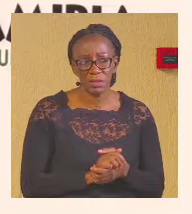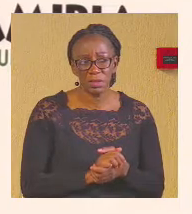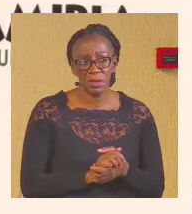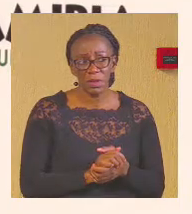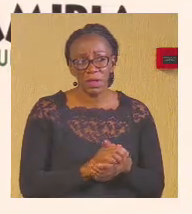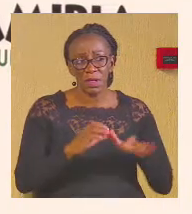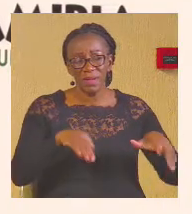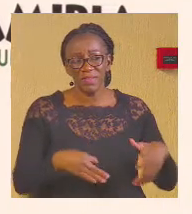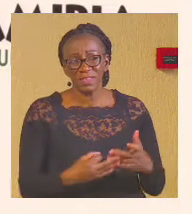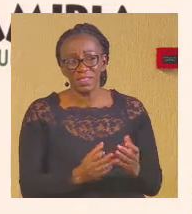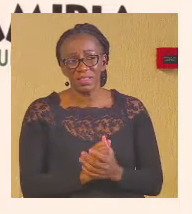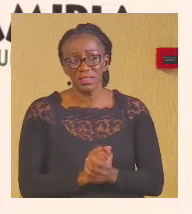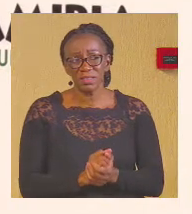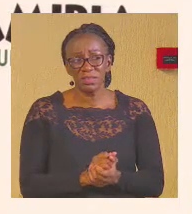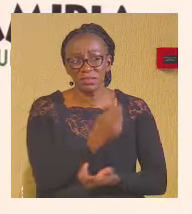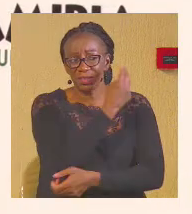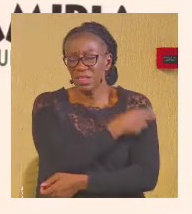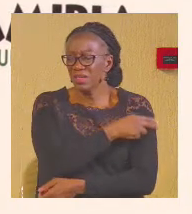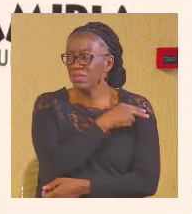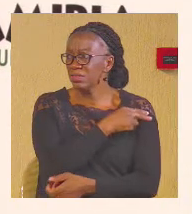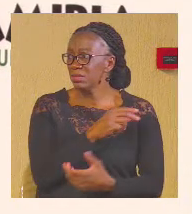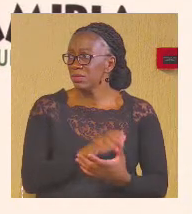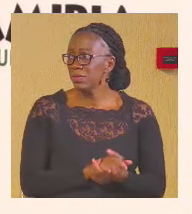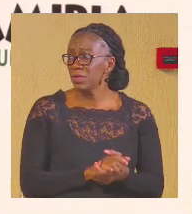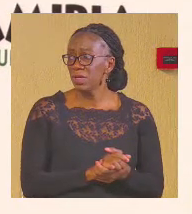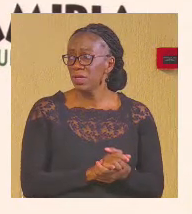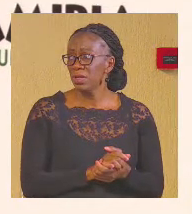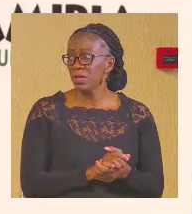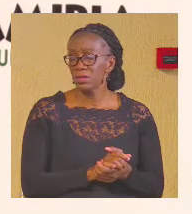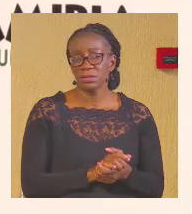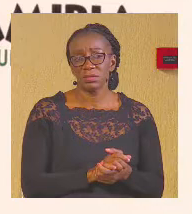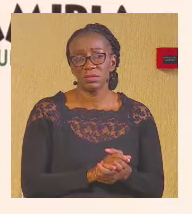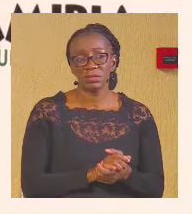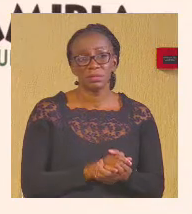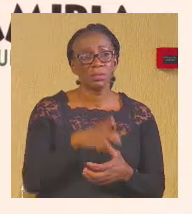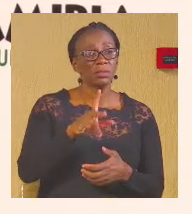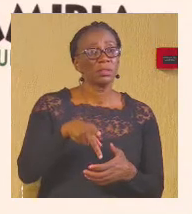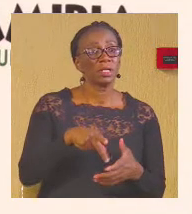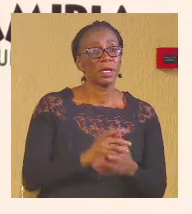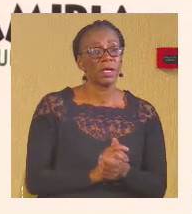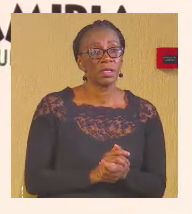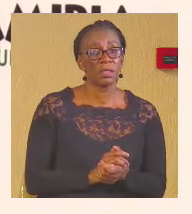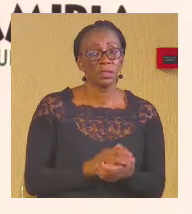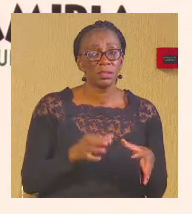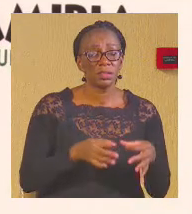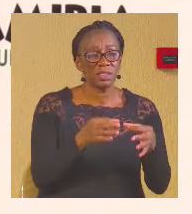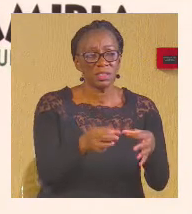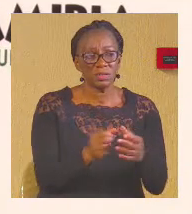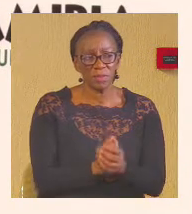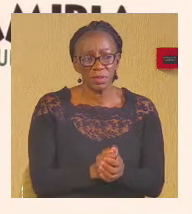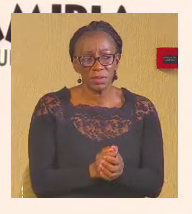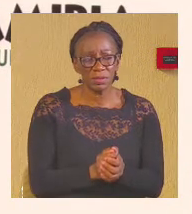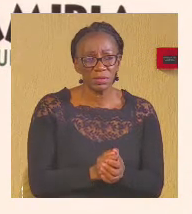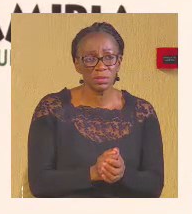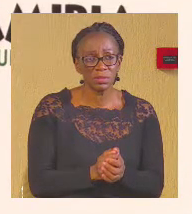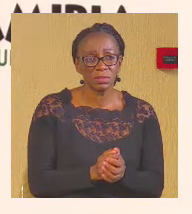near the Central Hospital, again to take care of COVID, which is also ready for use. It's only awaiting the